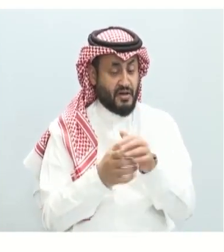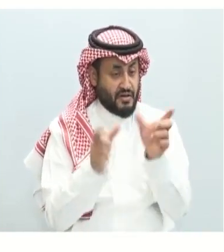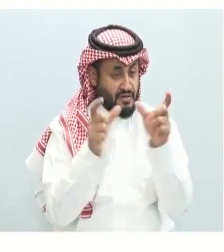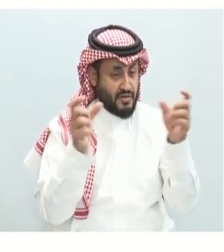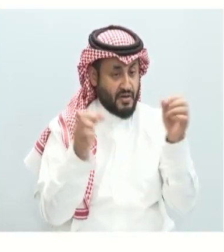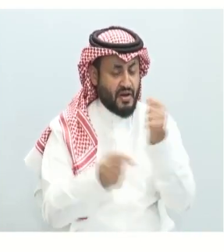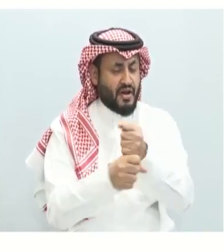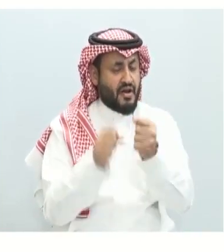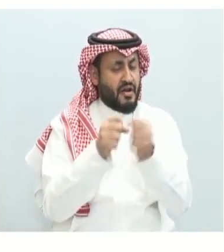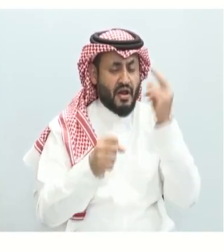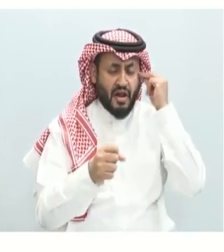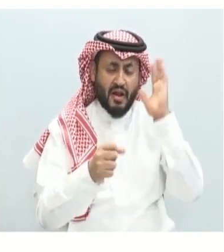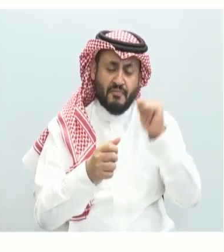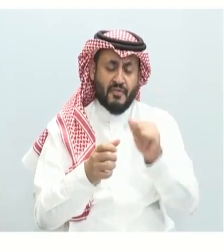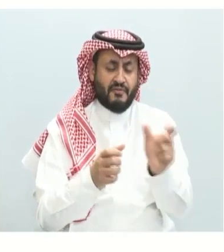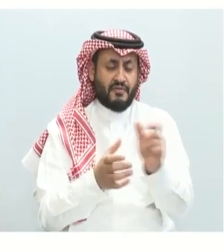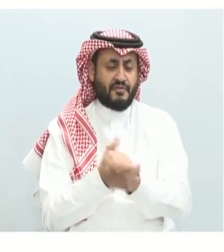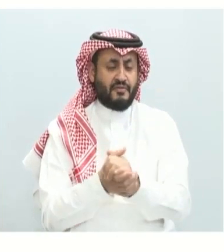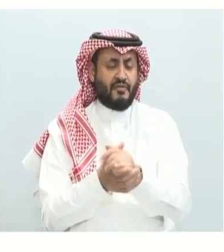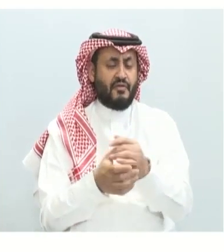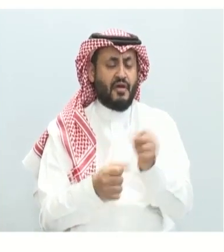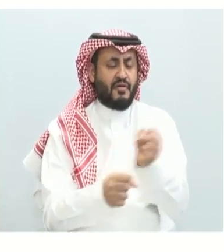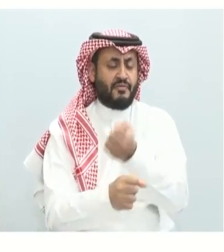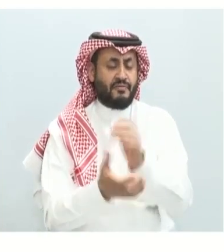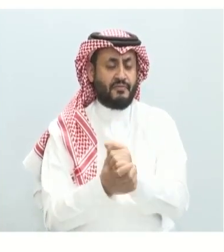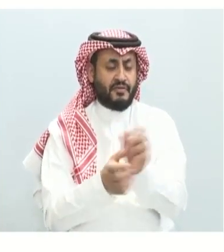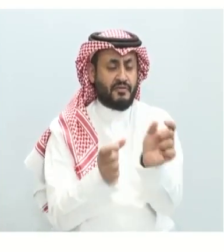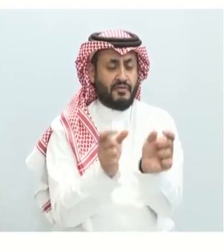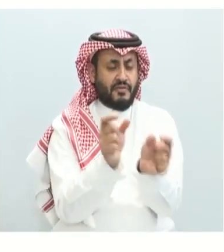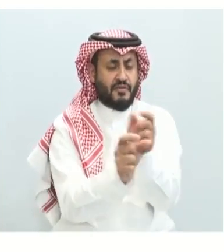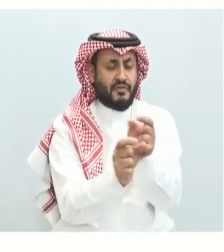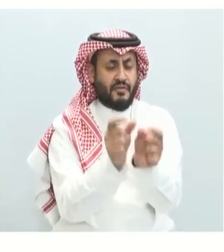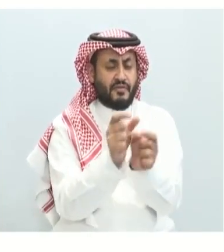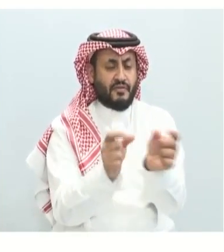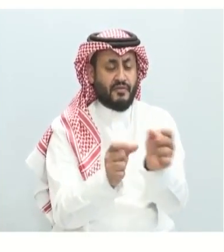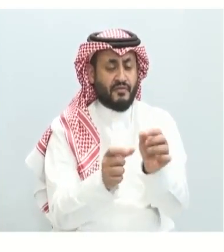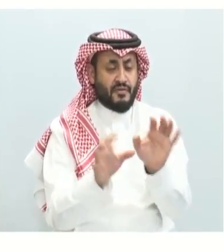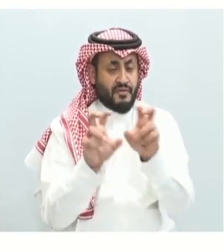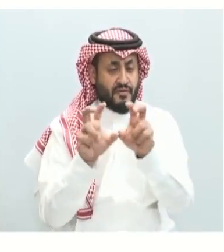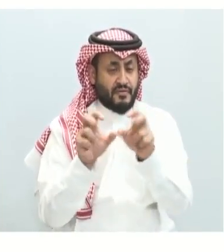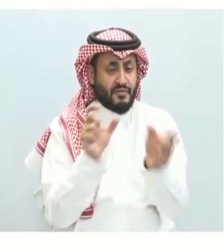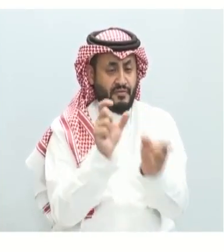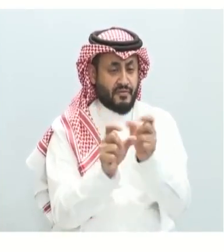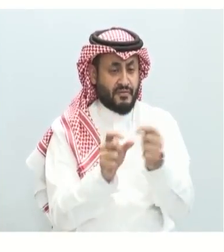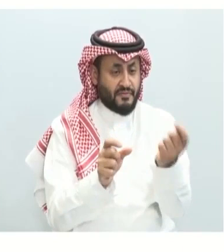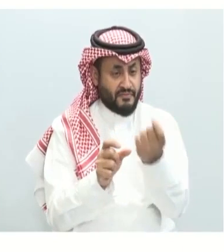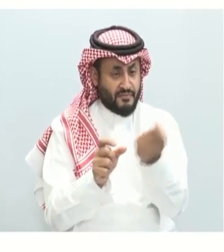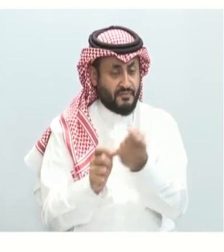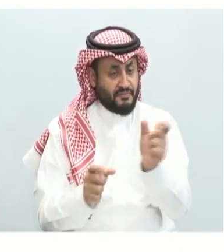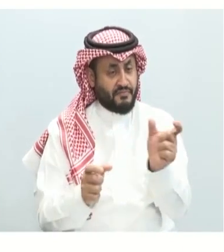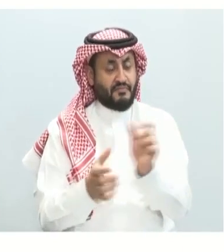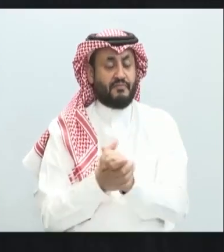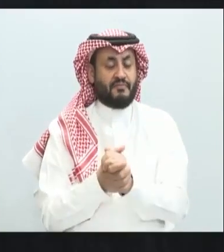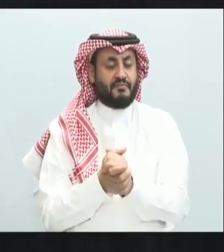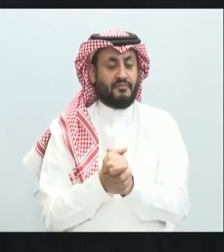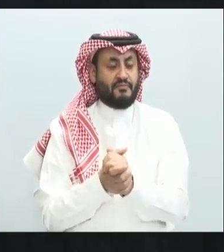an understandable word. What we need to do is to try to use the letters here to form or to